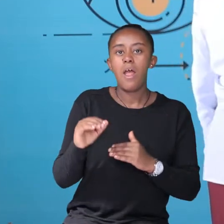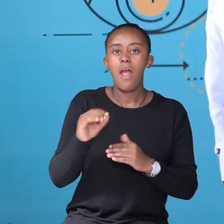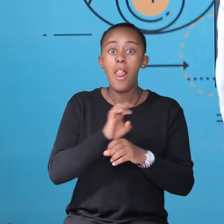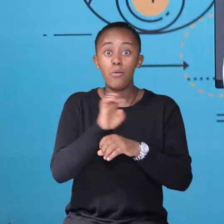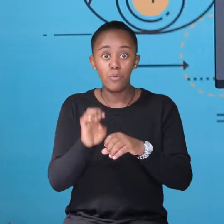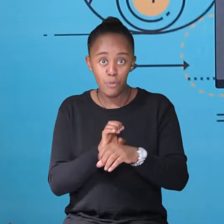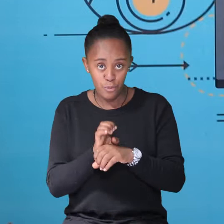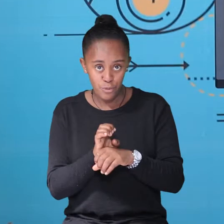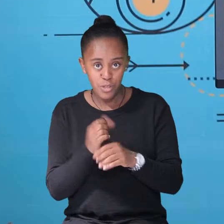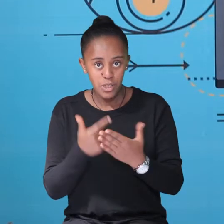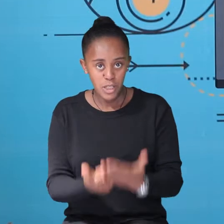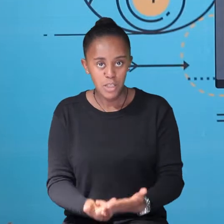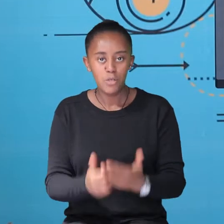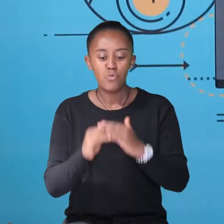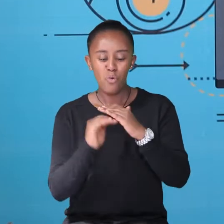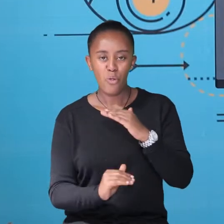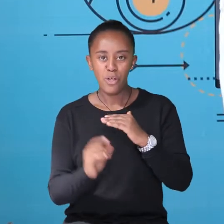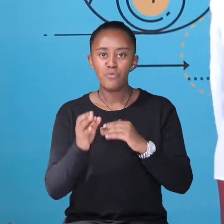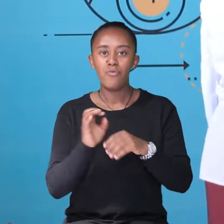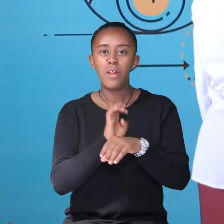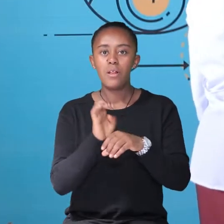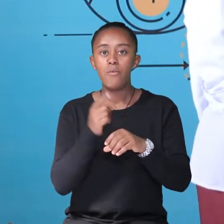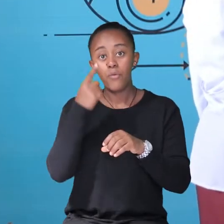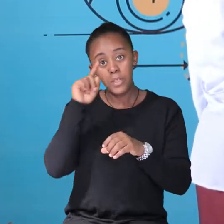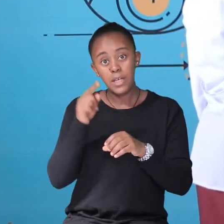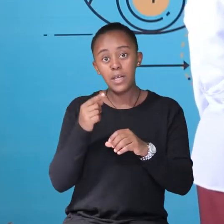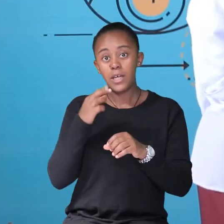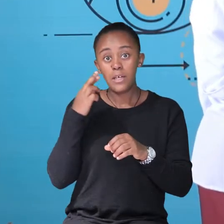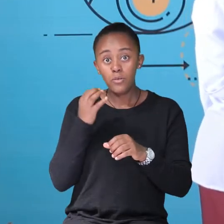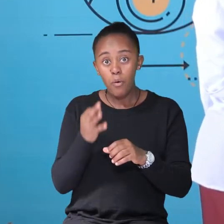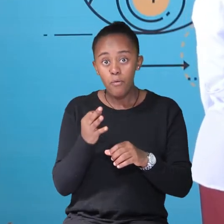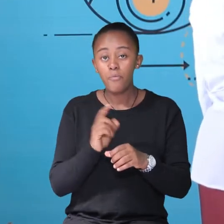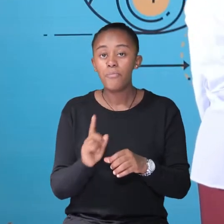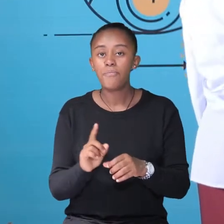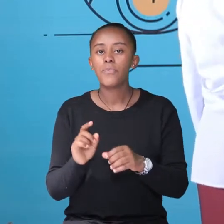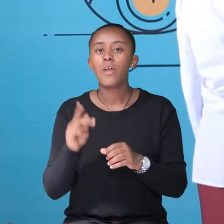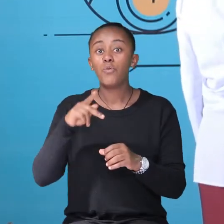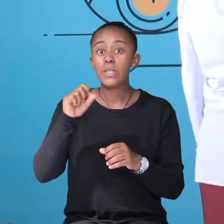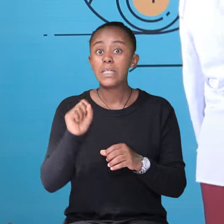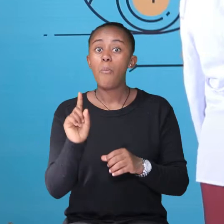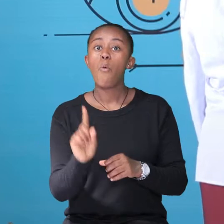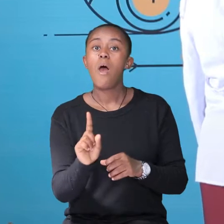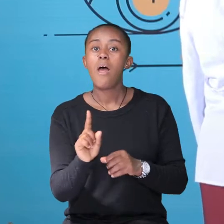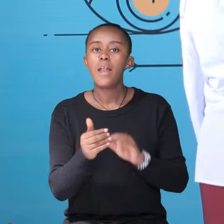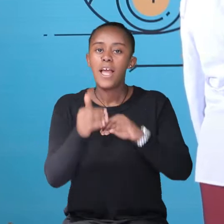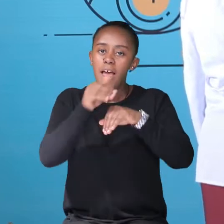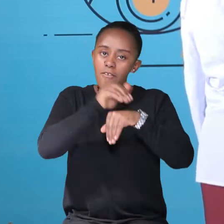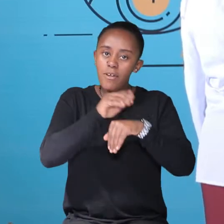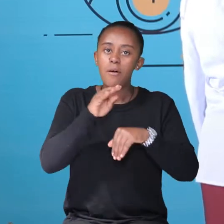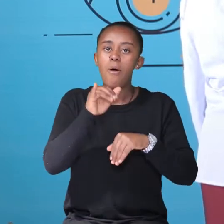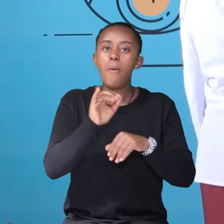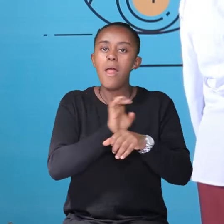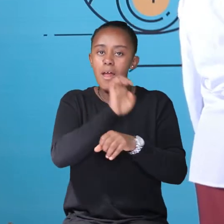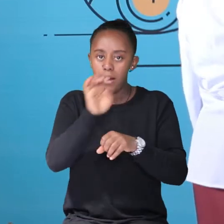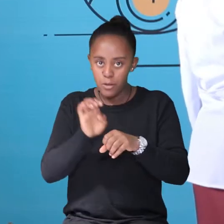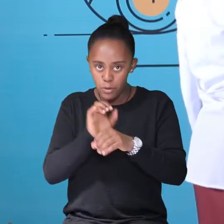electron shortage for the case of photosystem 1 will be covered by the